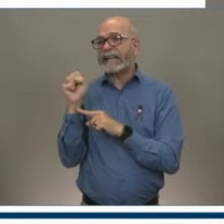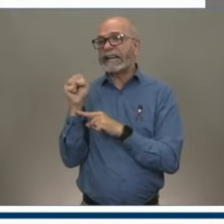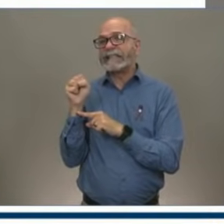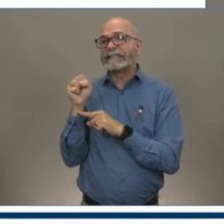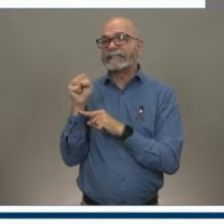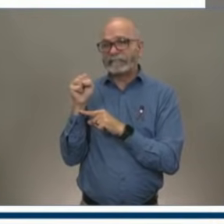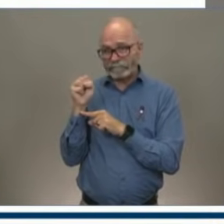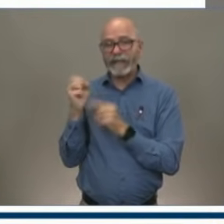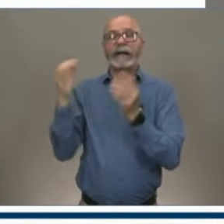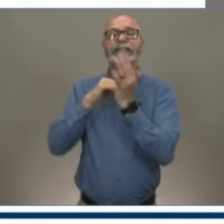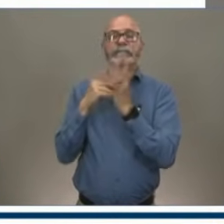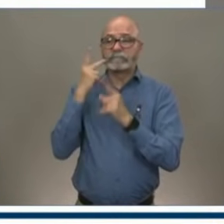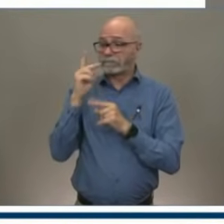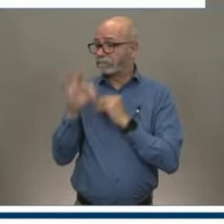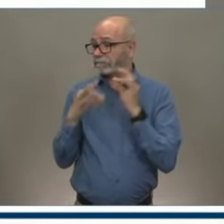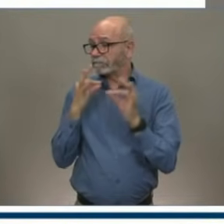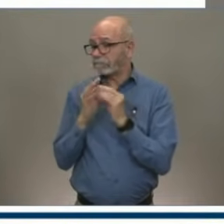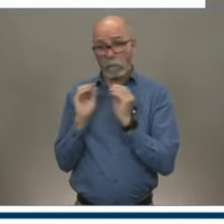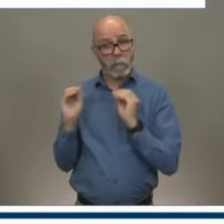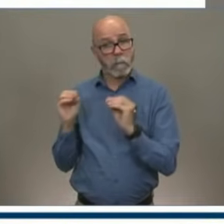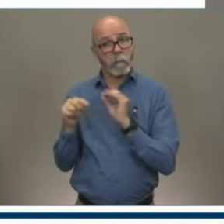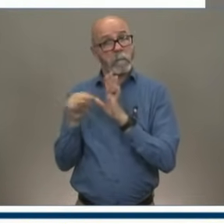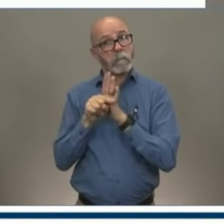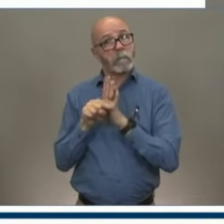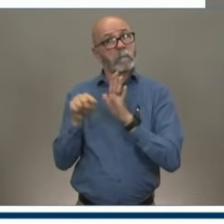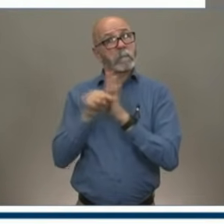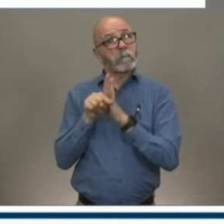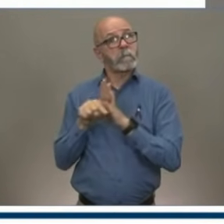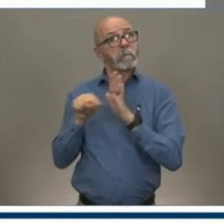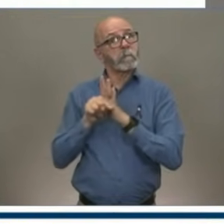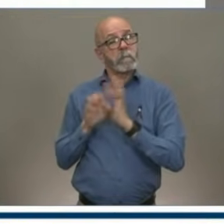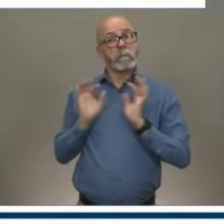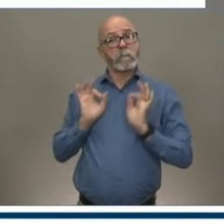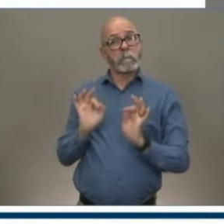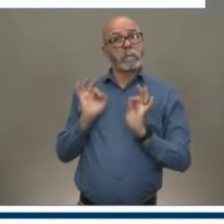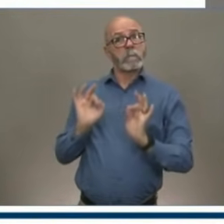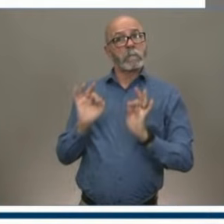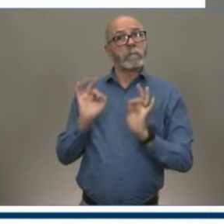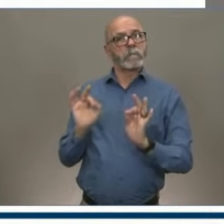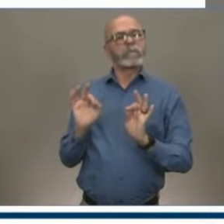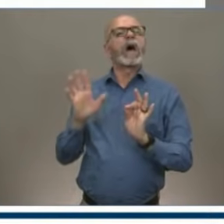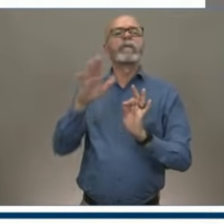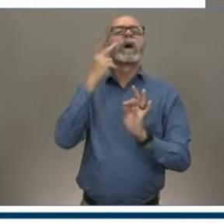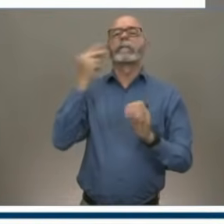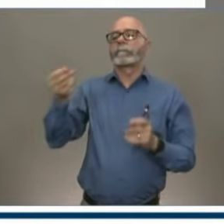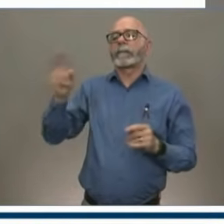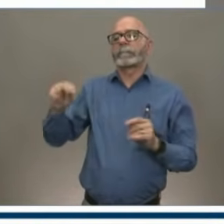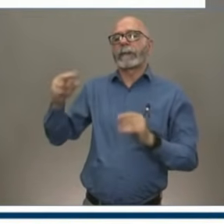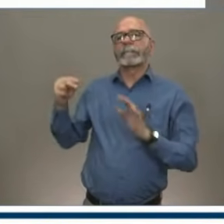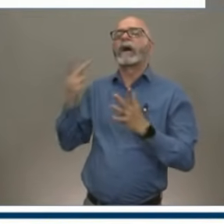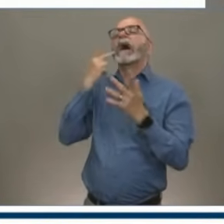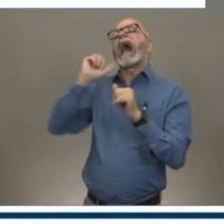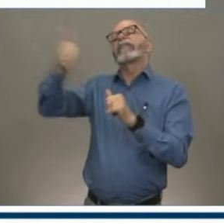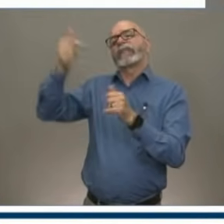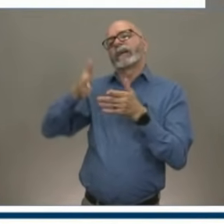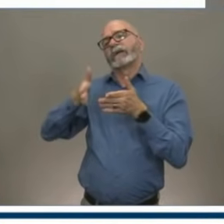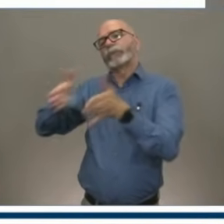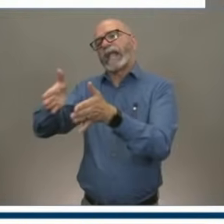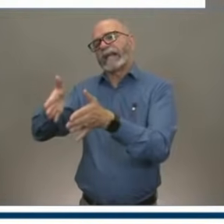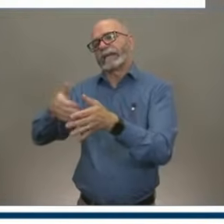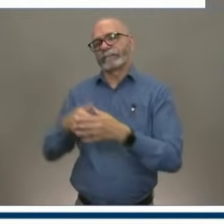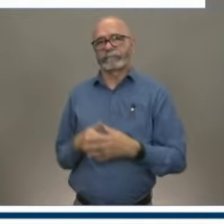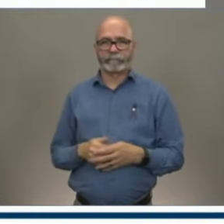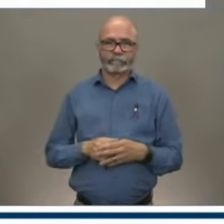self-isolation similar to what we have. So for now, there is no change to the self-isolation requirements for rotational